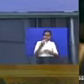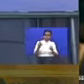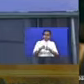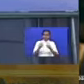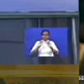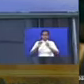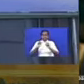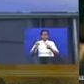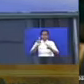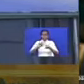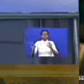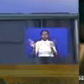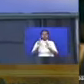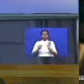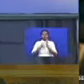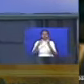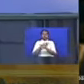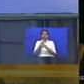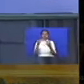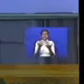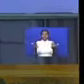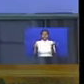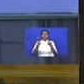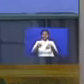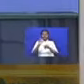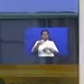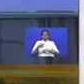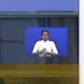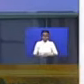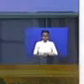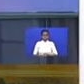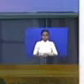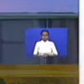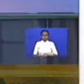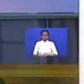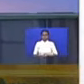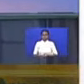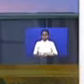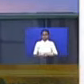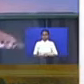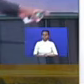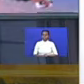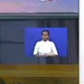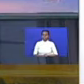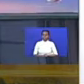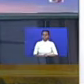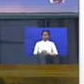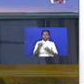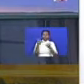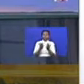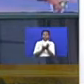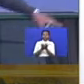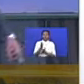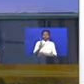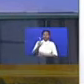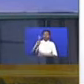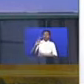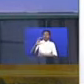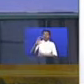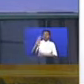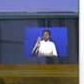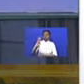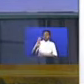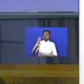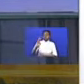happen. Amen? So, what have we done? Through KCB, and that's why they are here,